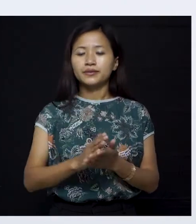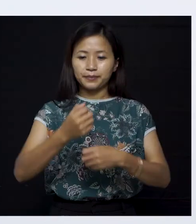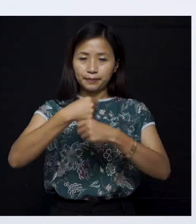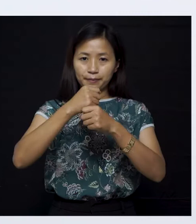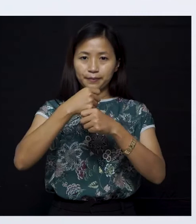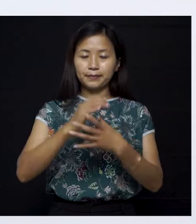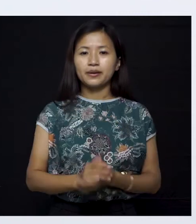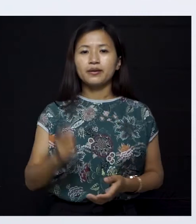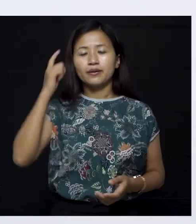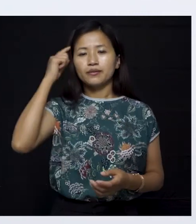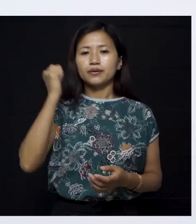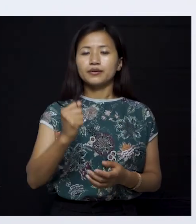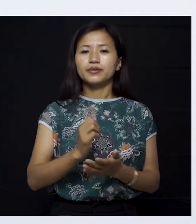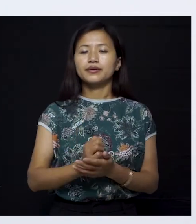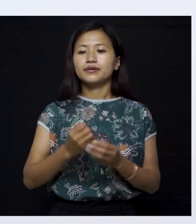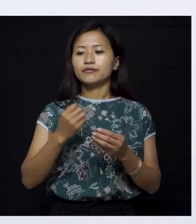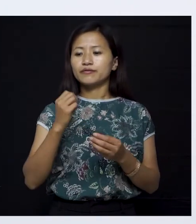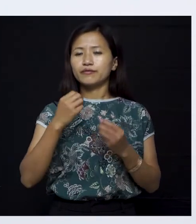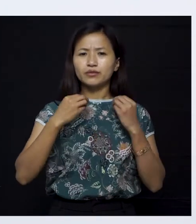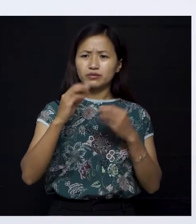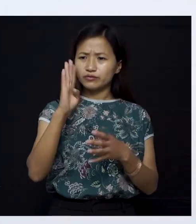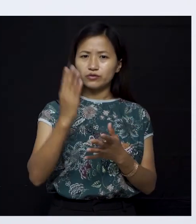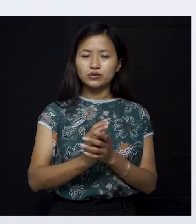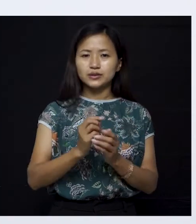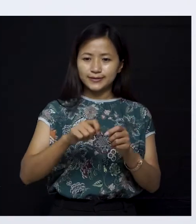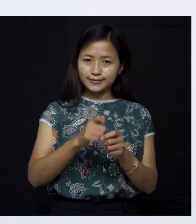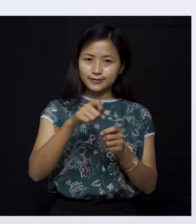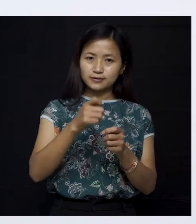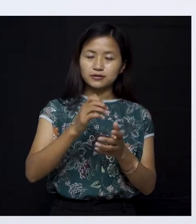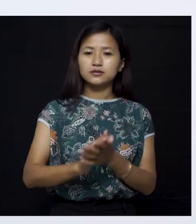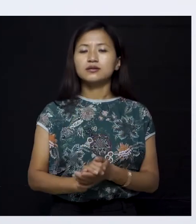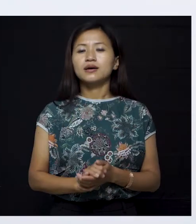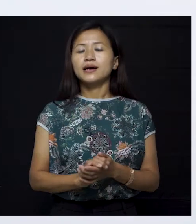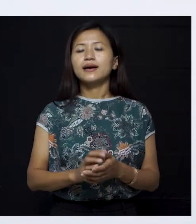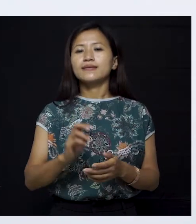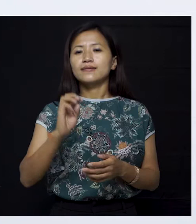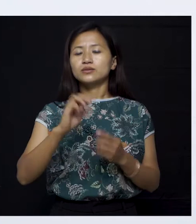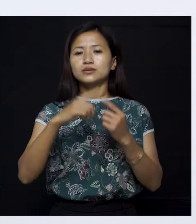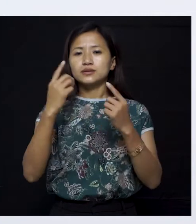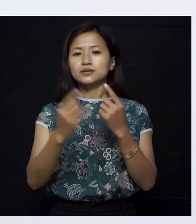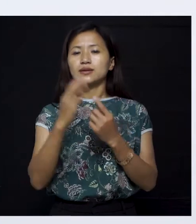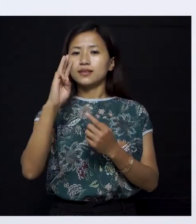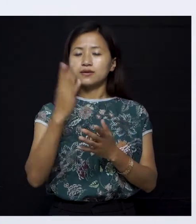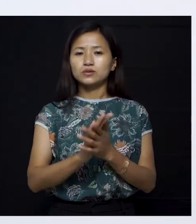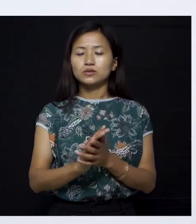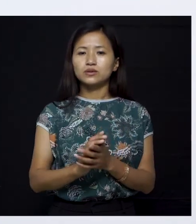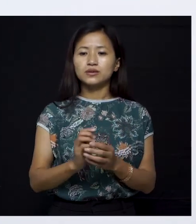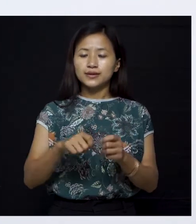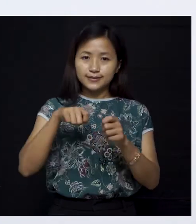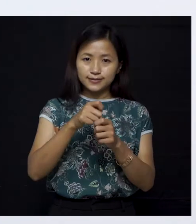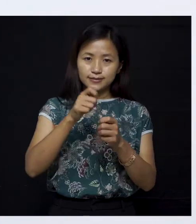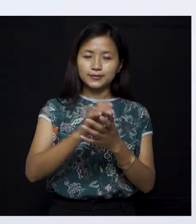that, "I remember I left 4 stitches and it was the third one of the second pair." Okay, it was the second one of the third